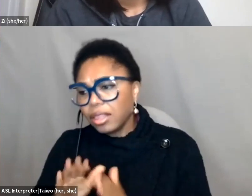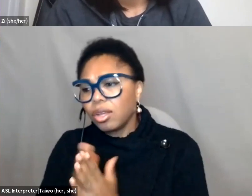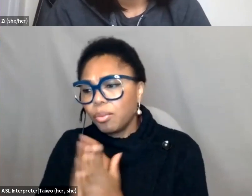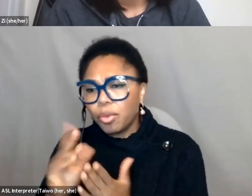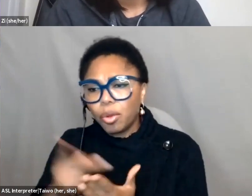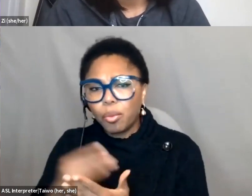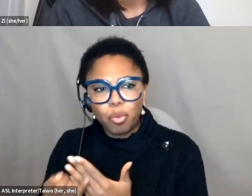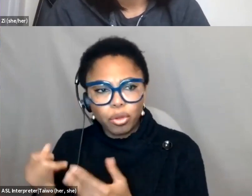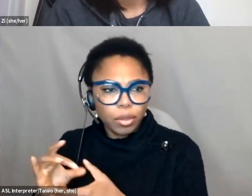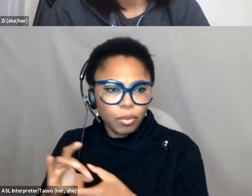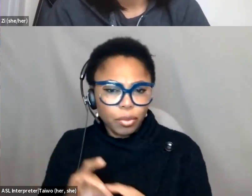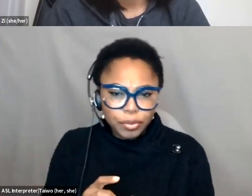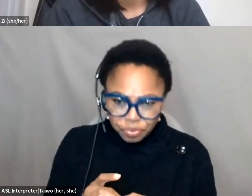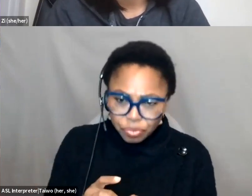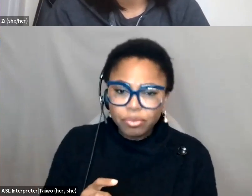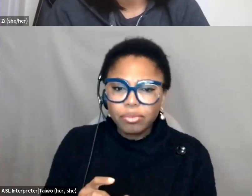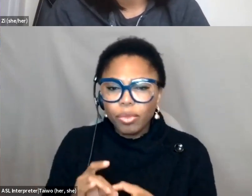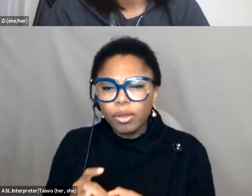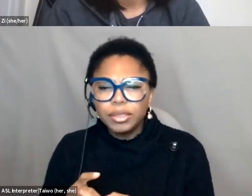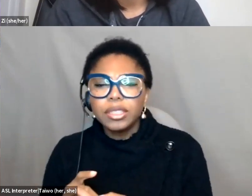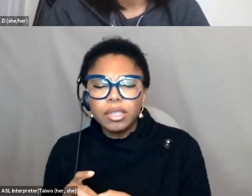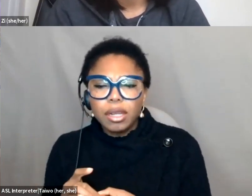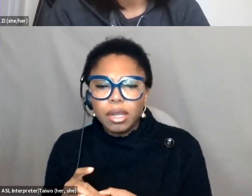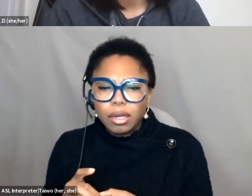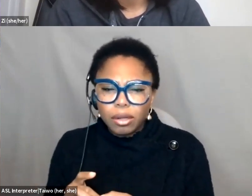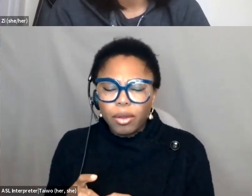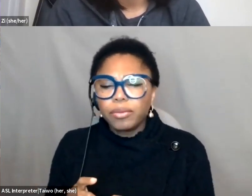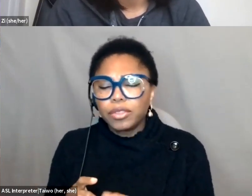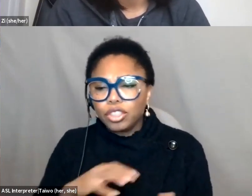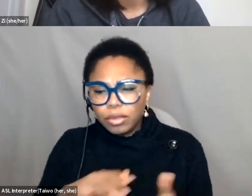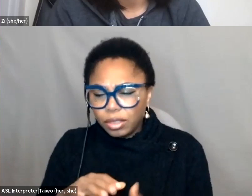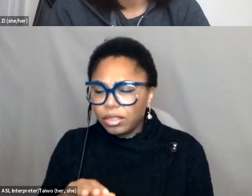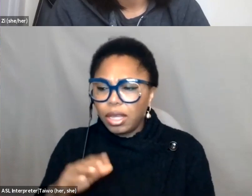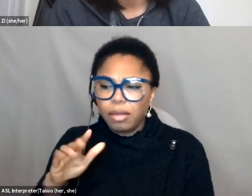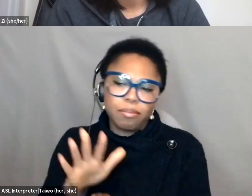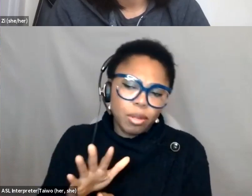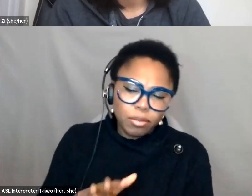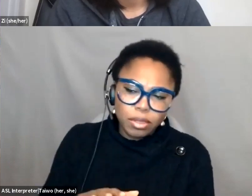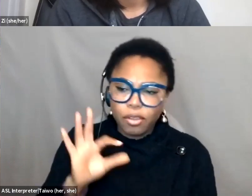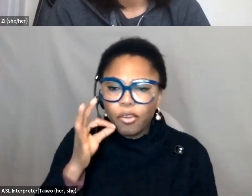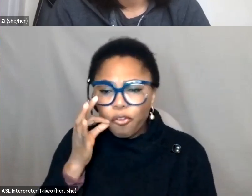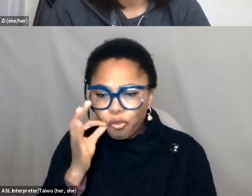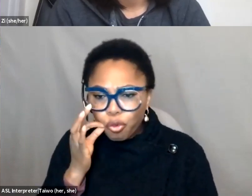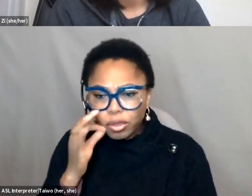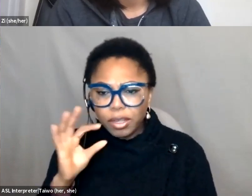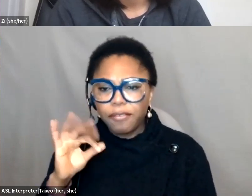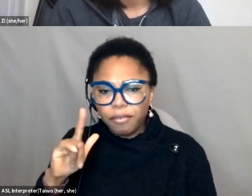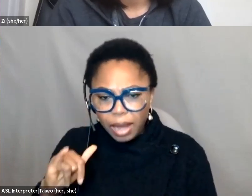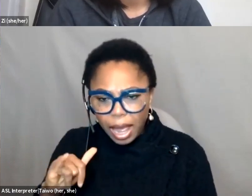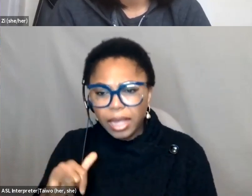involved raising Drosophila melanogaster, the common fruit fly. In our 5-week experiment, we were going to observe